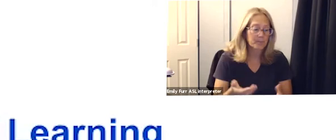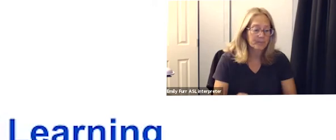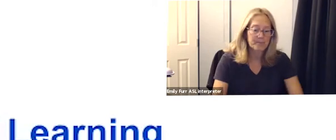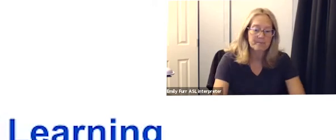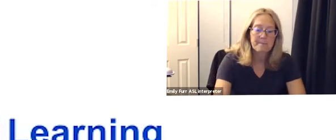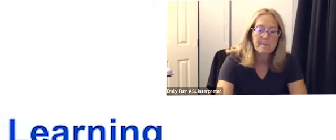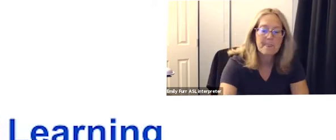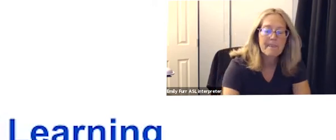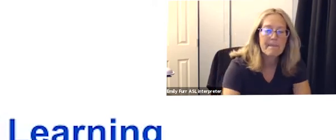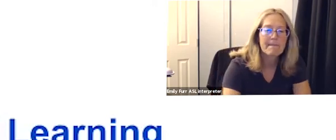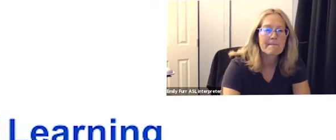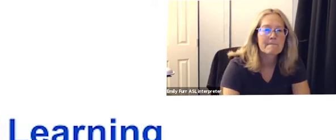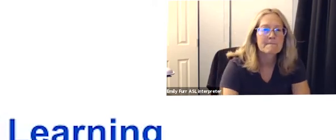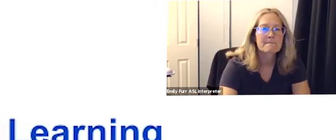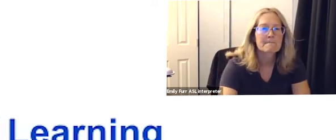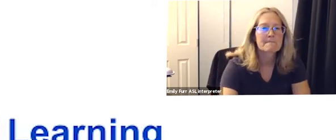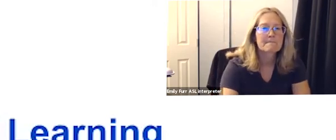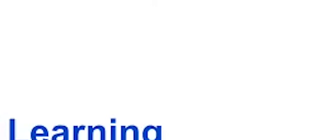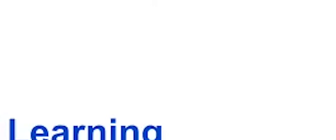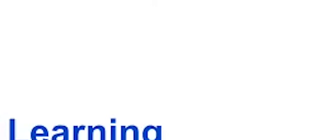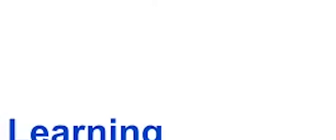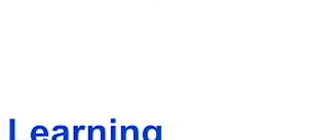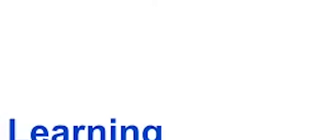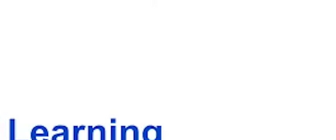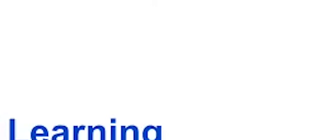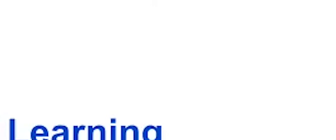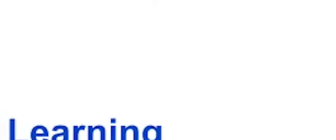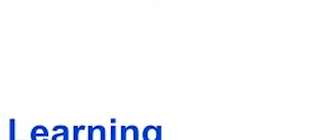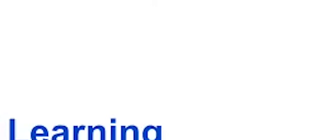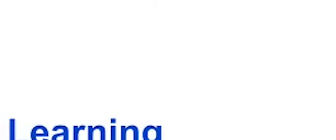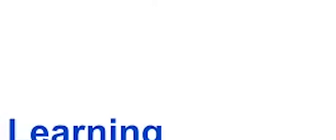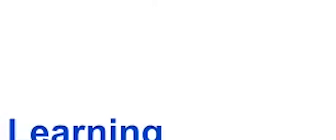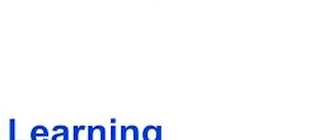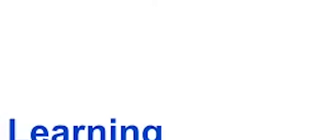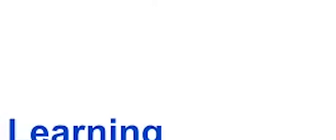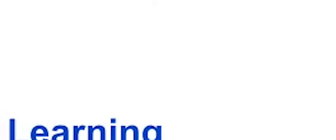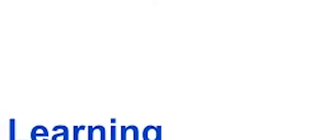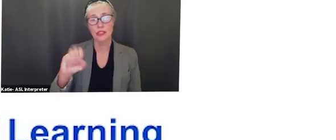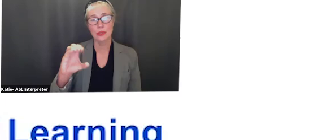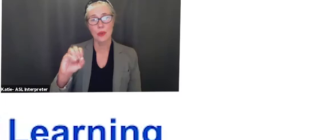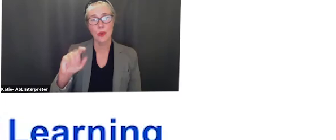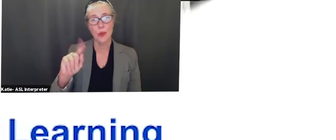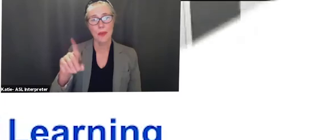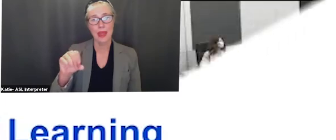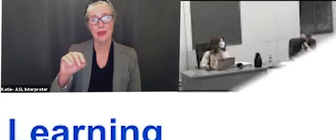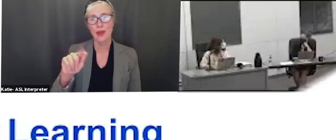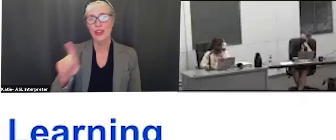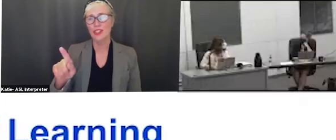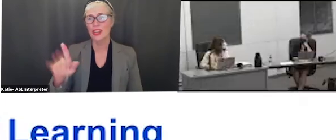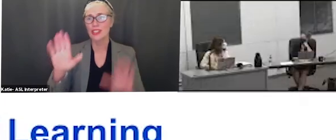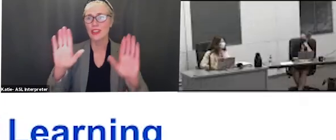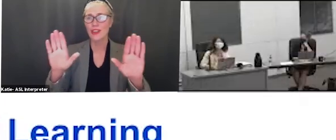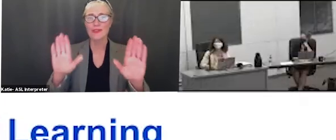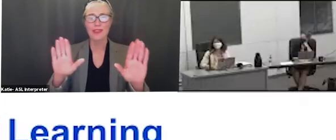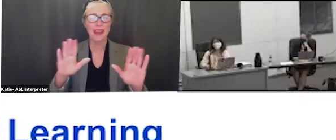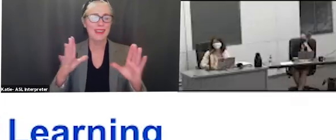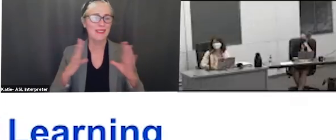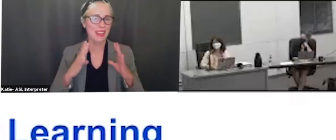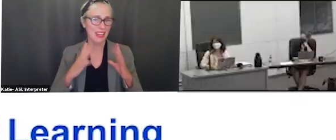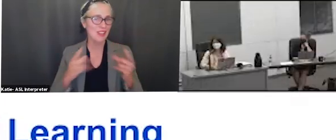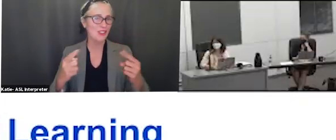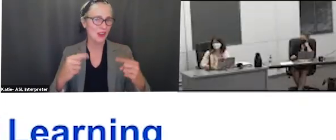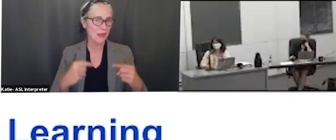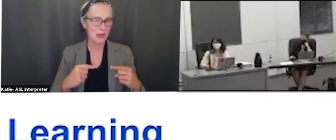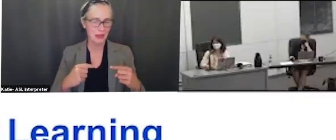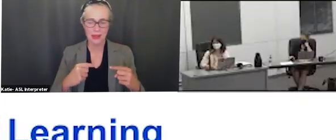to share the summer of learning report miss sean carey has taken a great vacation and she's here with us too uh much needed